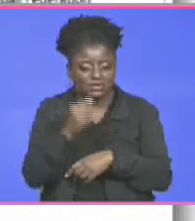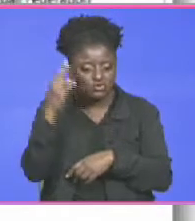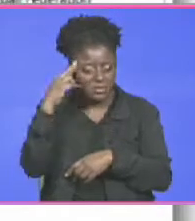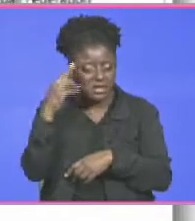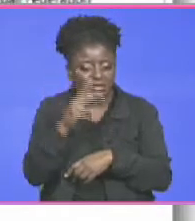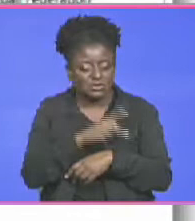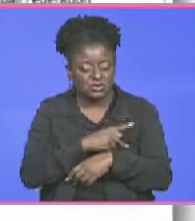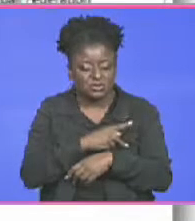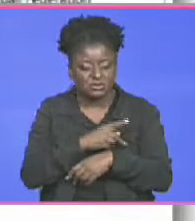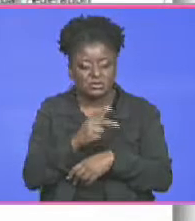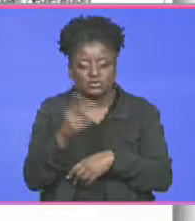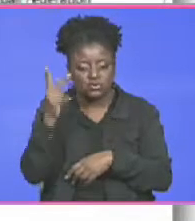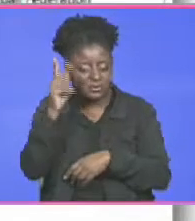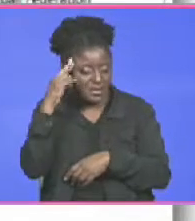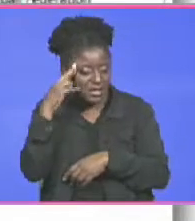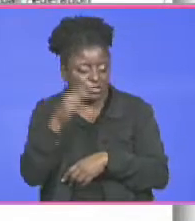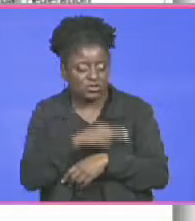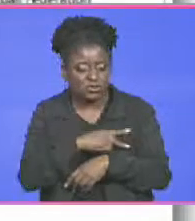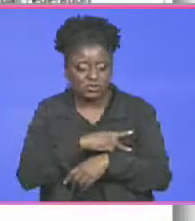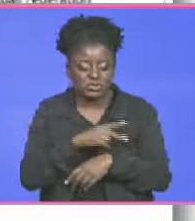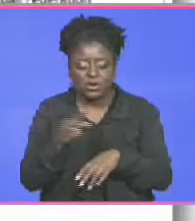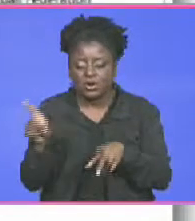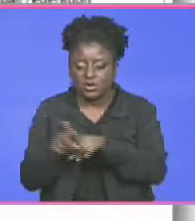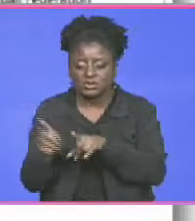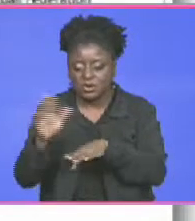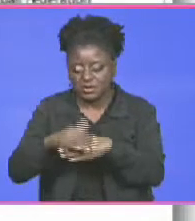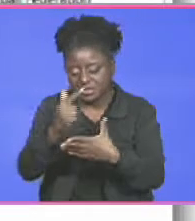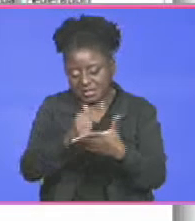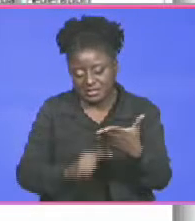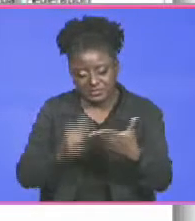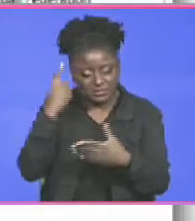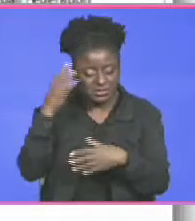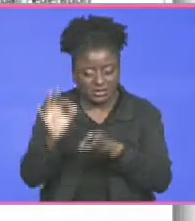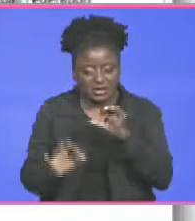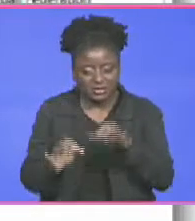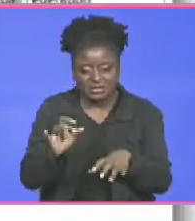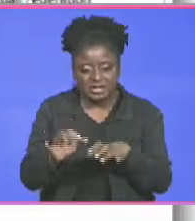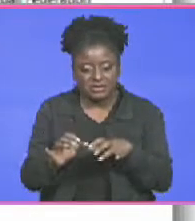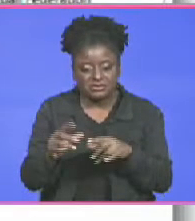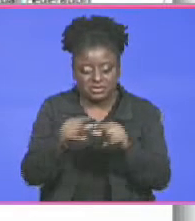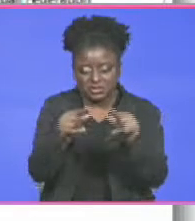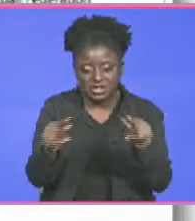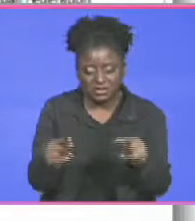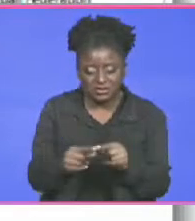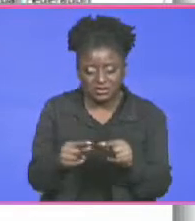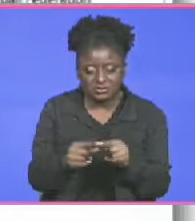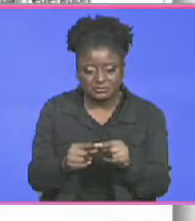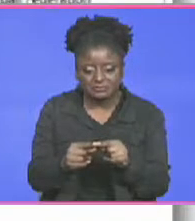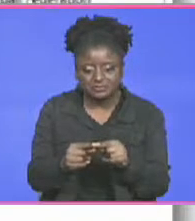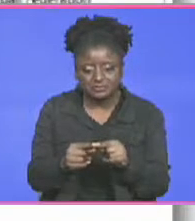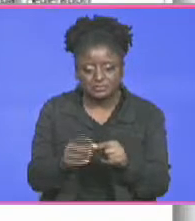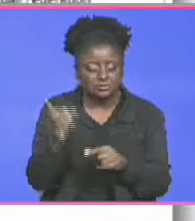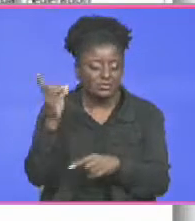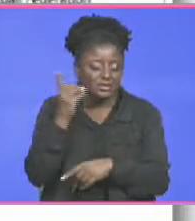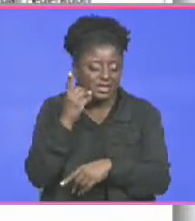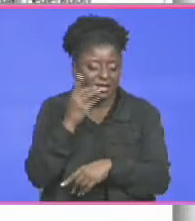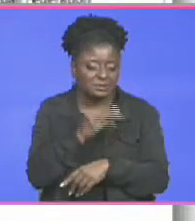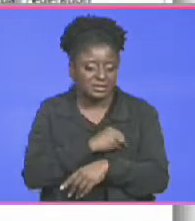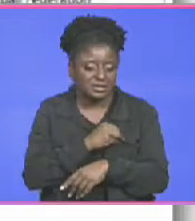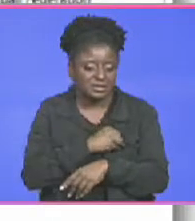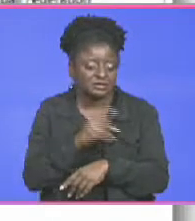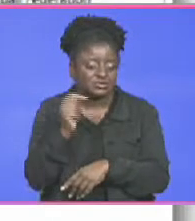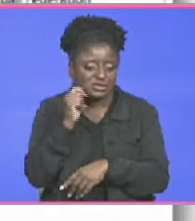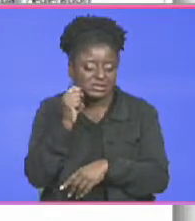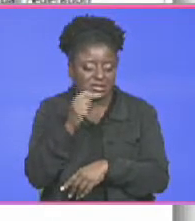list with Secretary General. Once again, Wellington Miller nominated him. Diane Miller, Tracy Alkitas, and Deron Donaldson